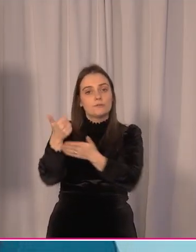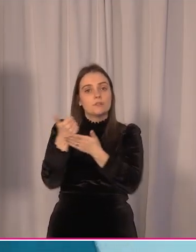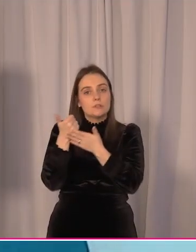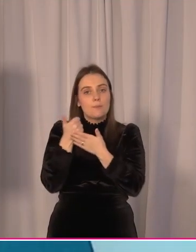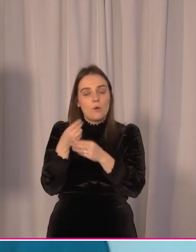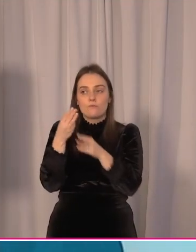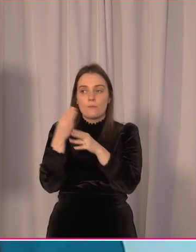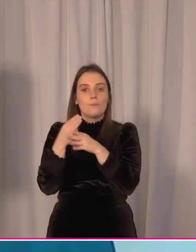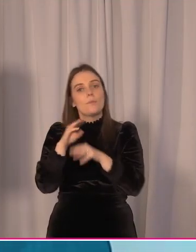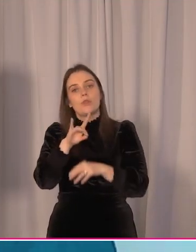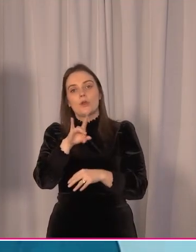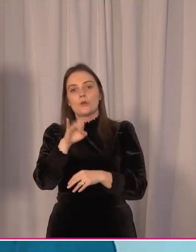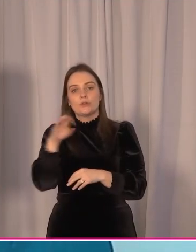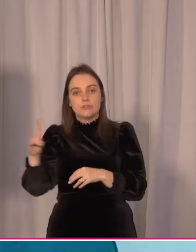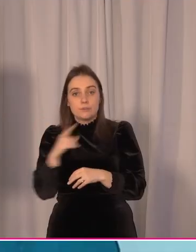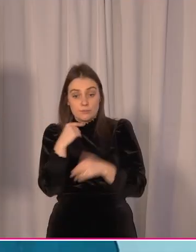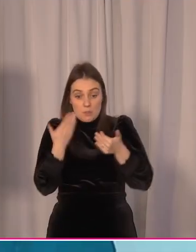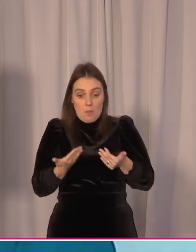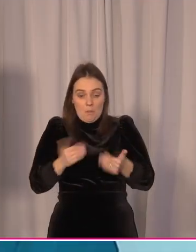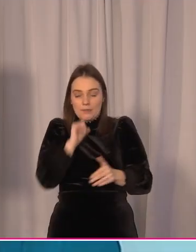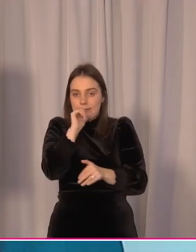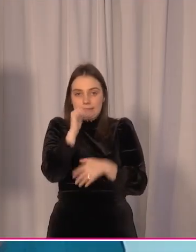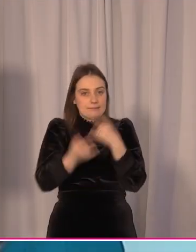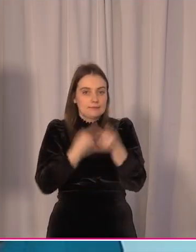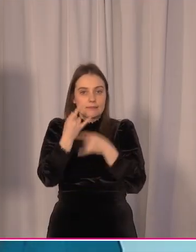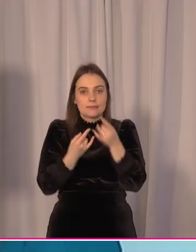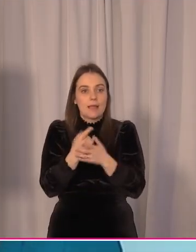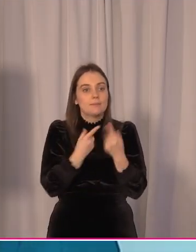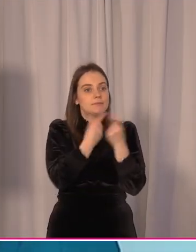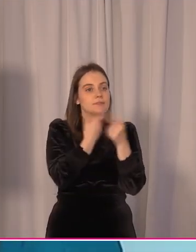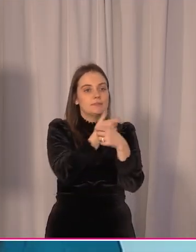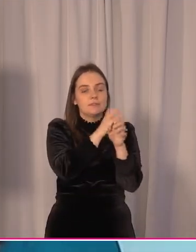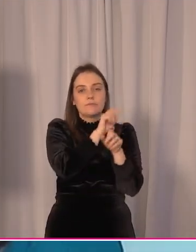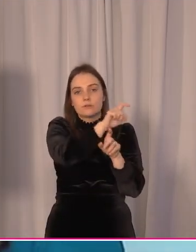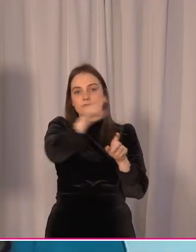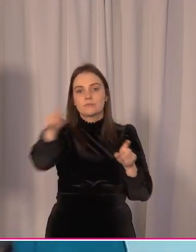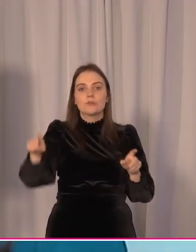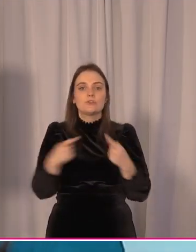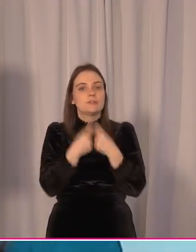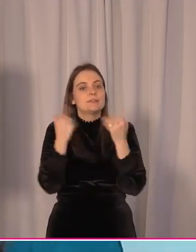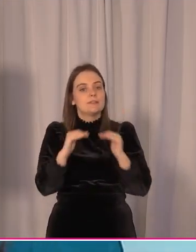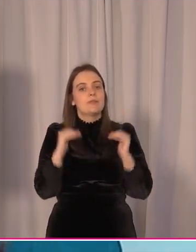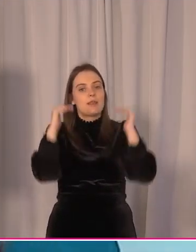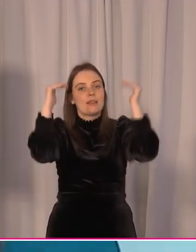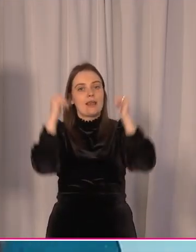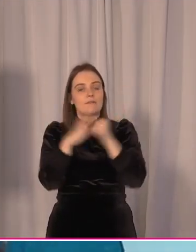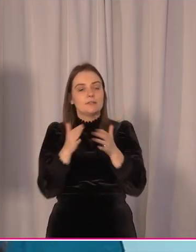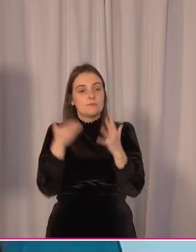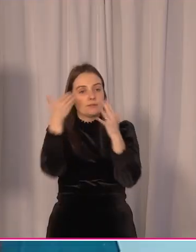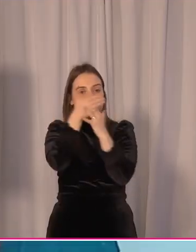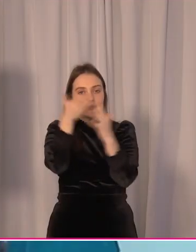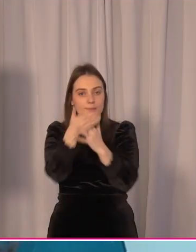But currently, none of this is happening, and in different countries, there's different levels of accessibility